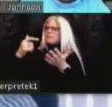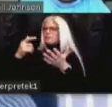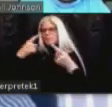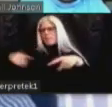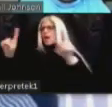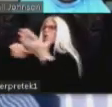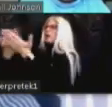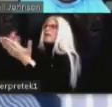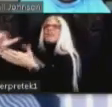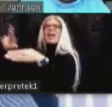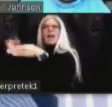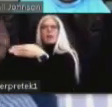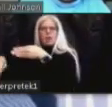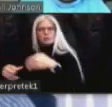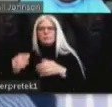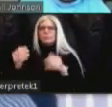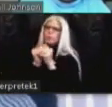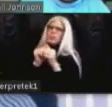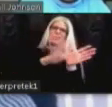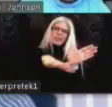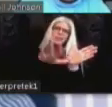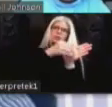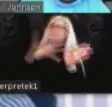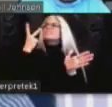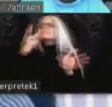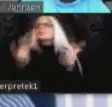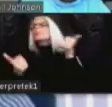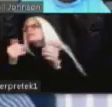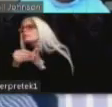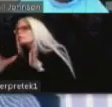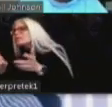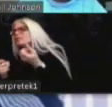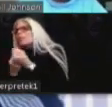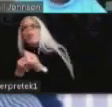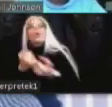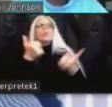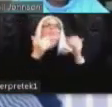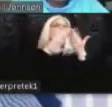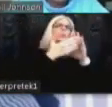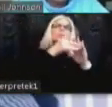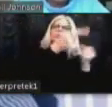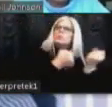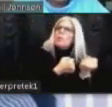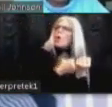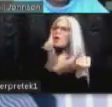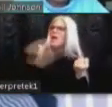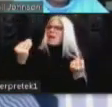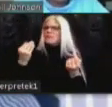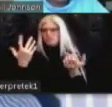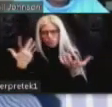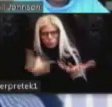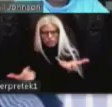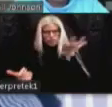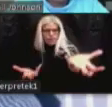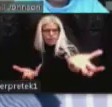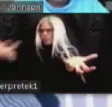with their students, seeing which students they're supporting, which communities that they're supporting, and then giving them those resources and tools to help